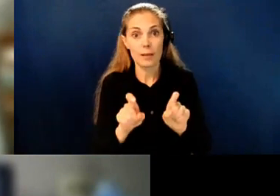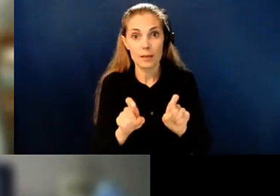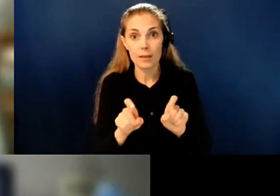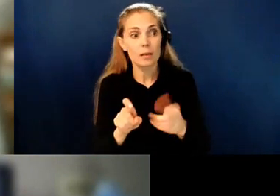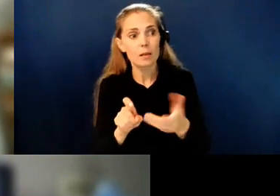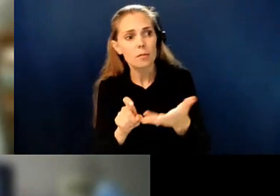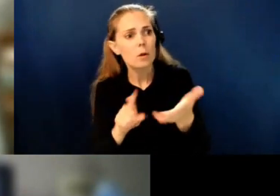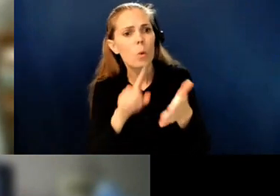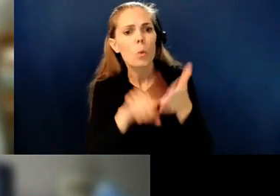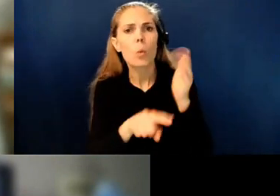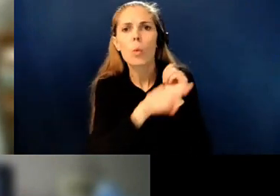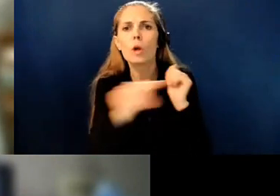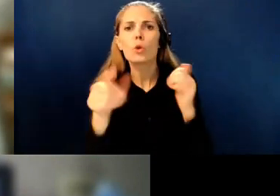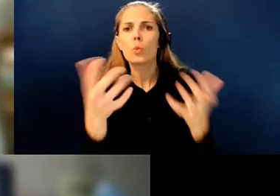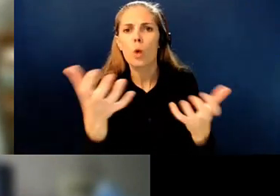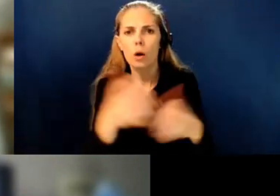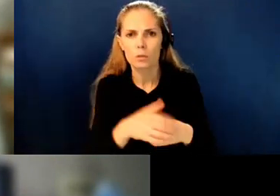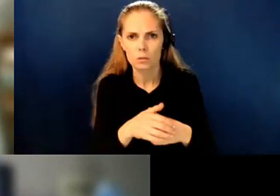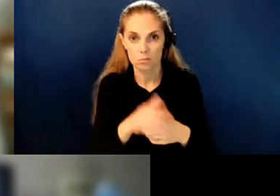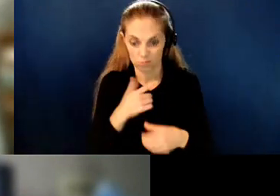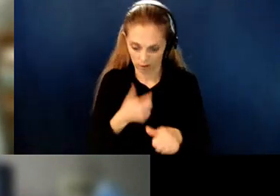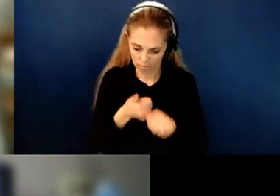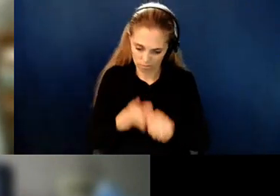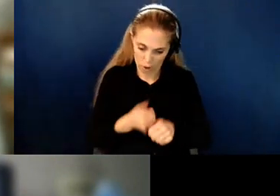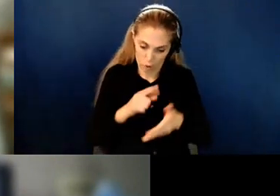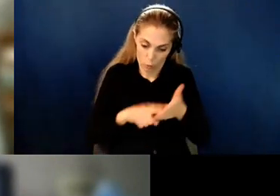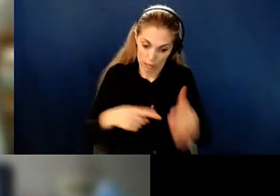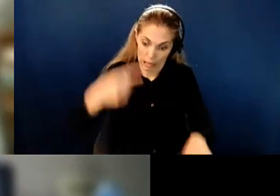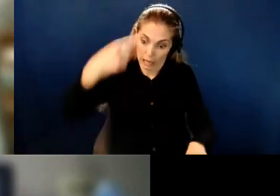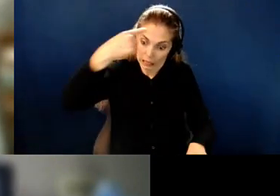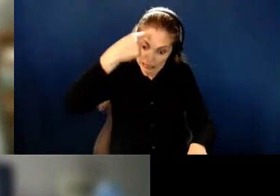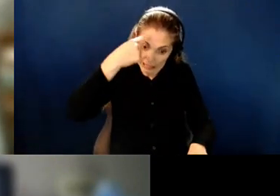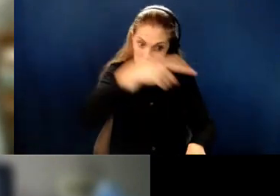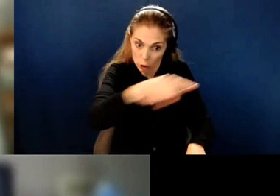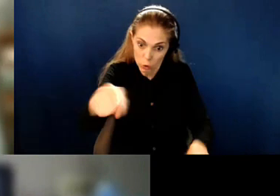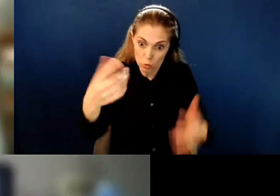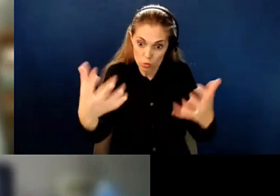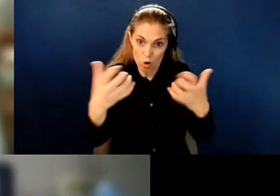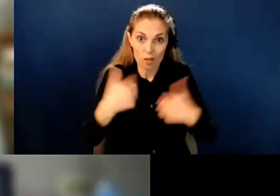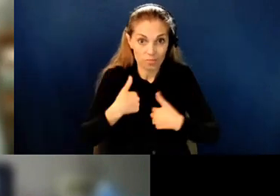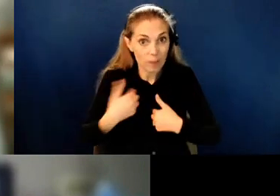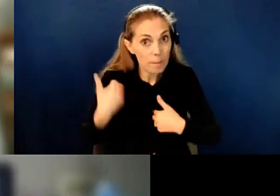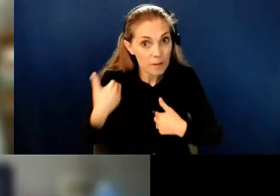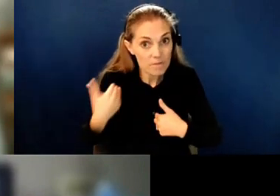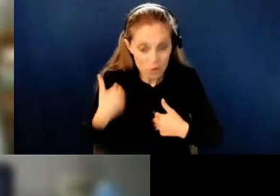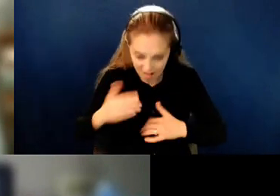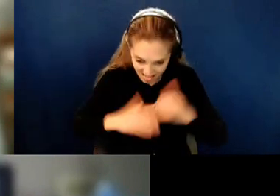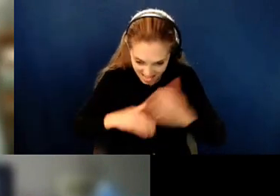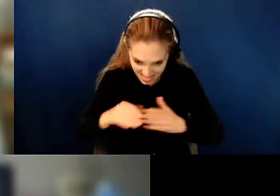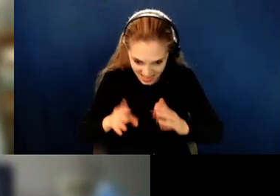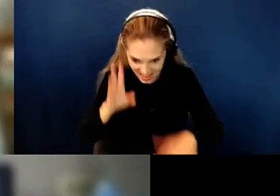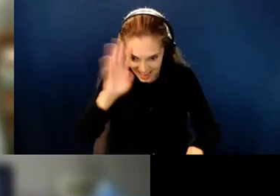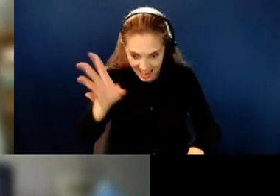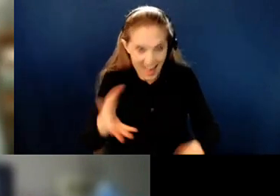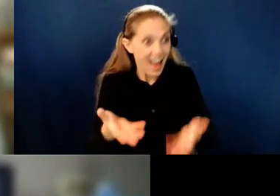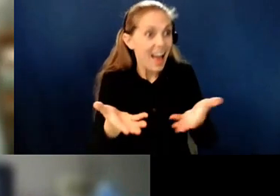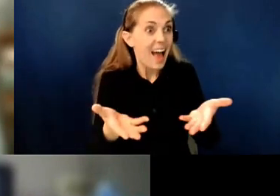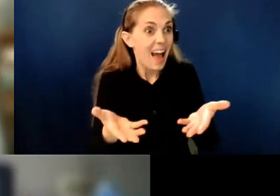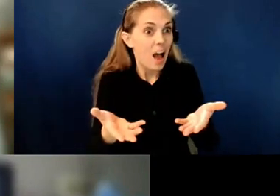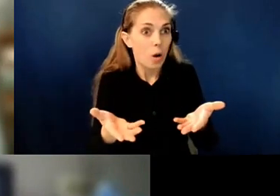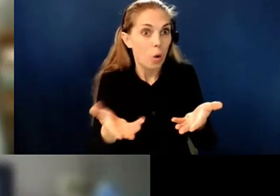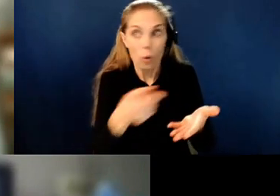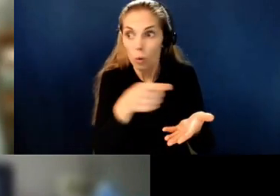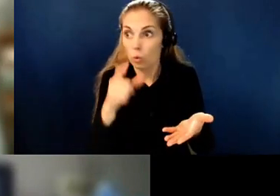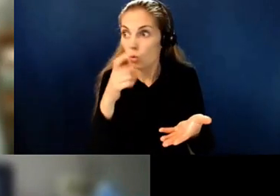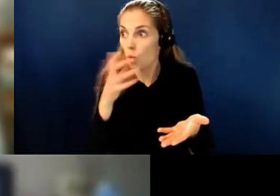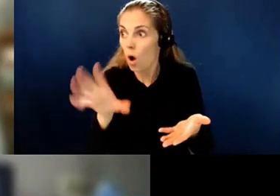want, and it's never what you want. So we don't do that anymore. Yeah. So anyway, so we were in the archives, and